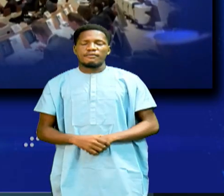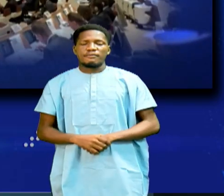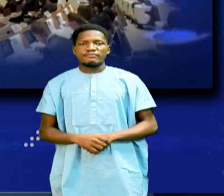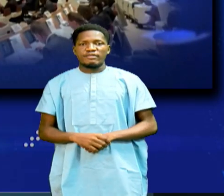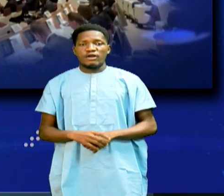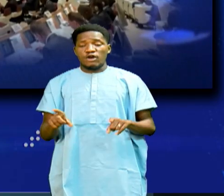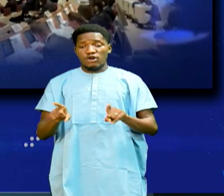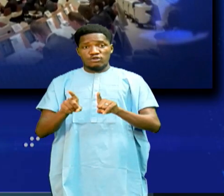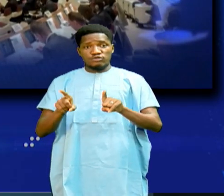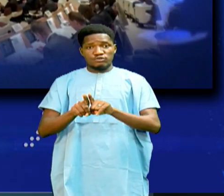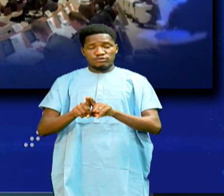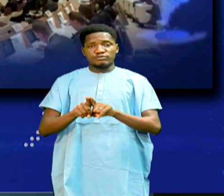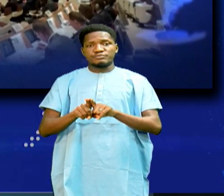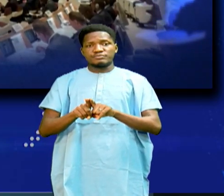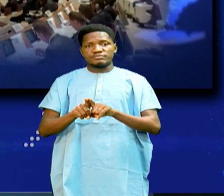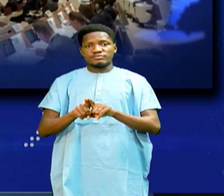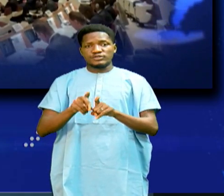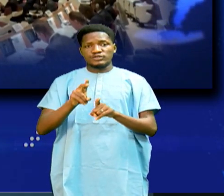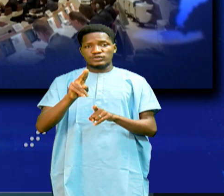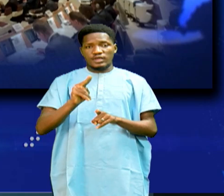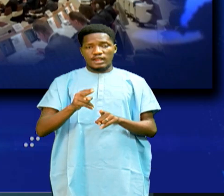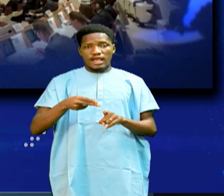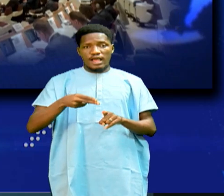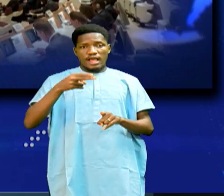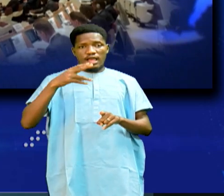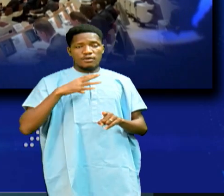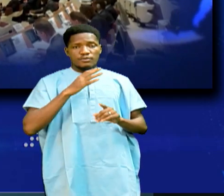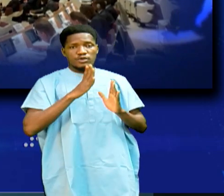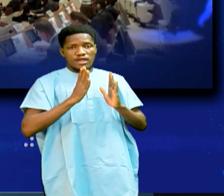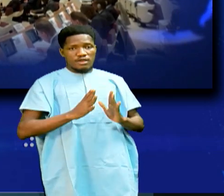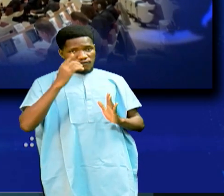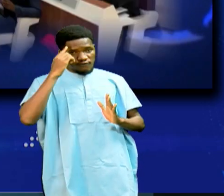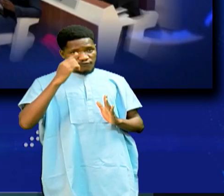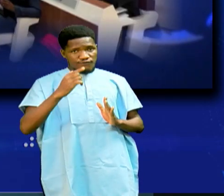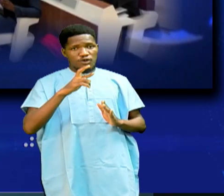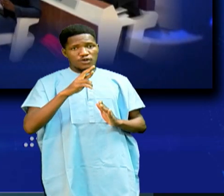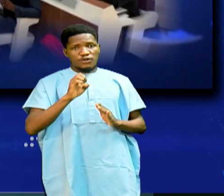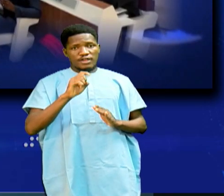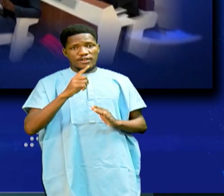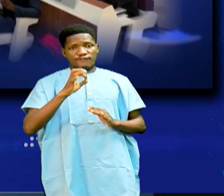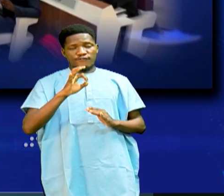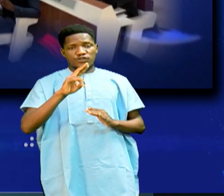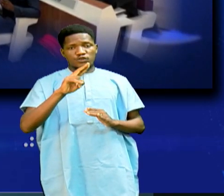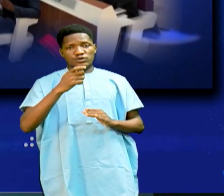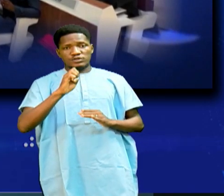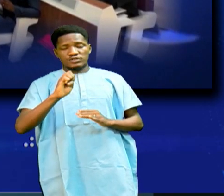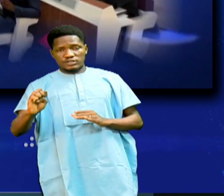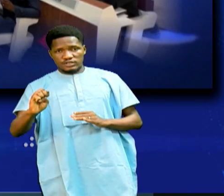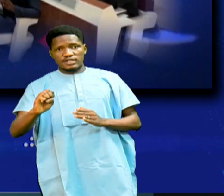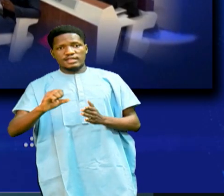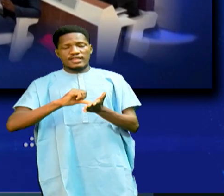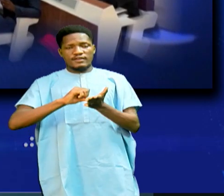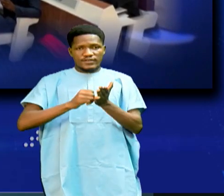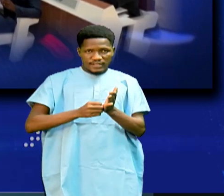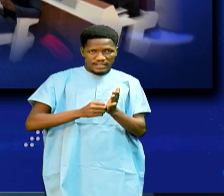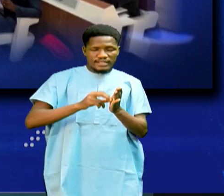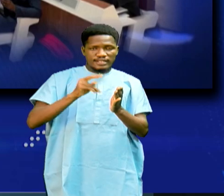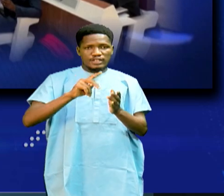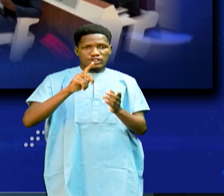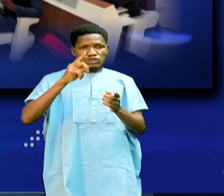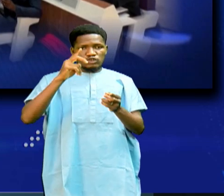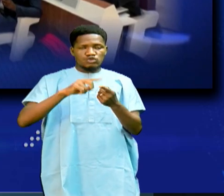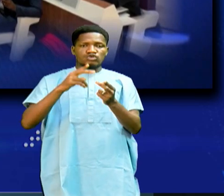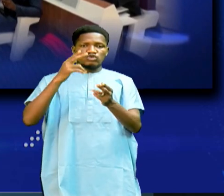Also on the news, United Nations High Commissioner for Refugees, Filippo Grandi, stresses urgent need for ceasefires